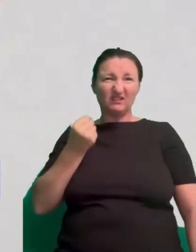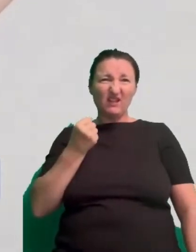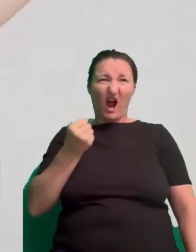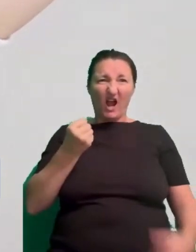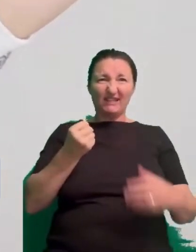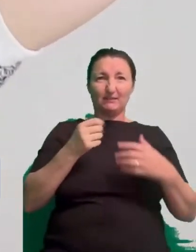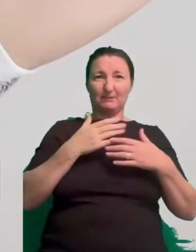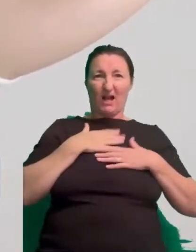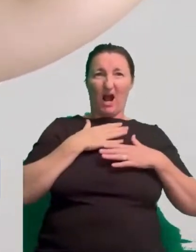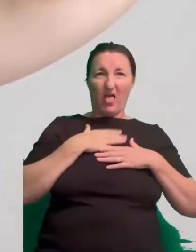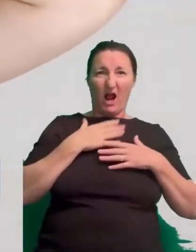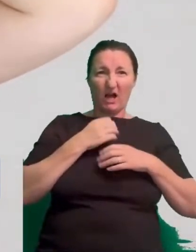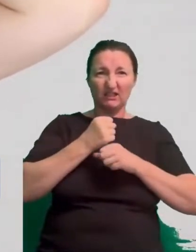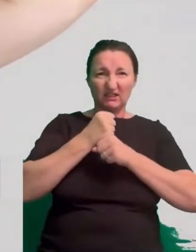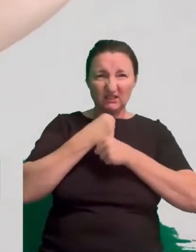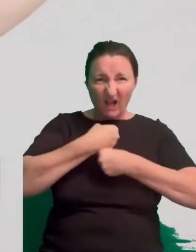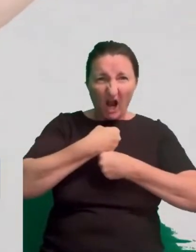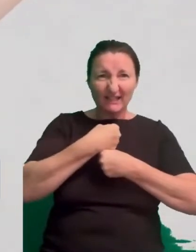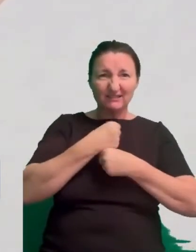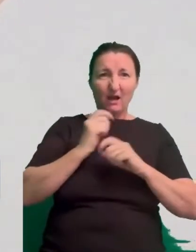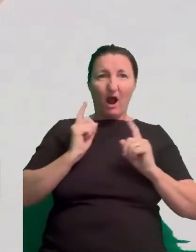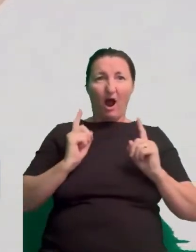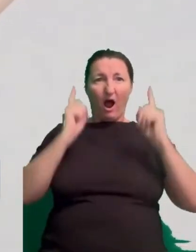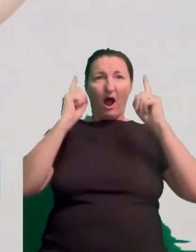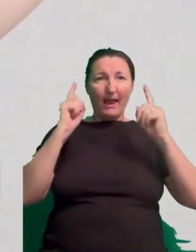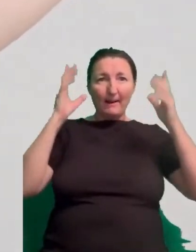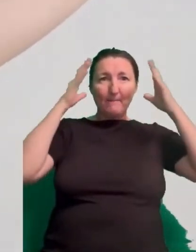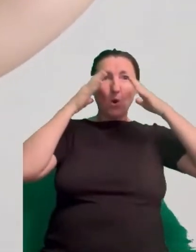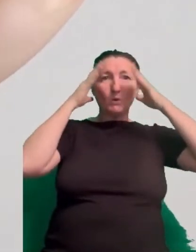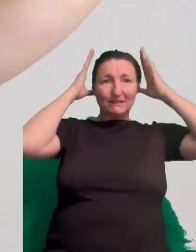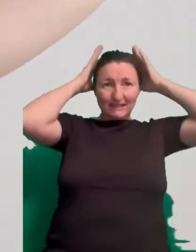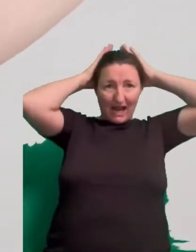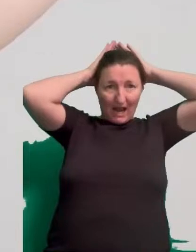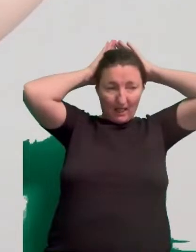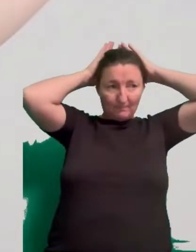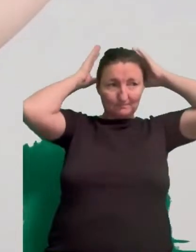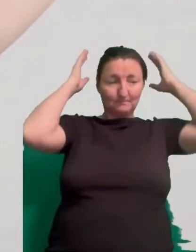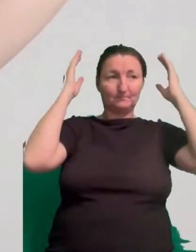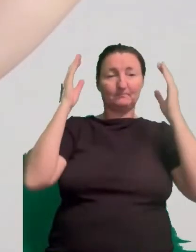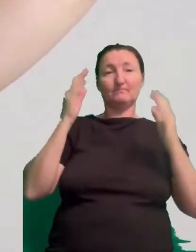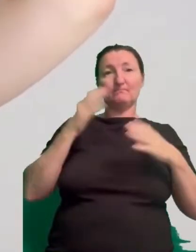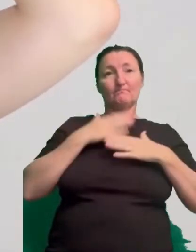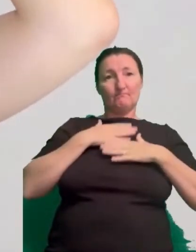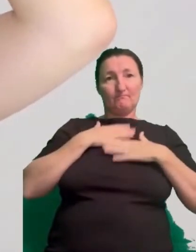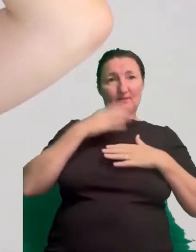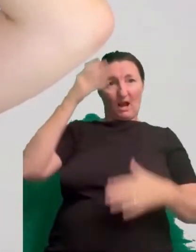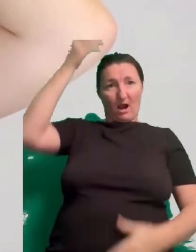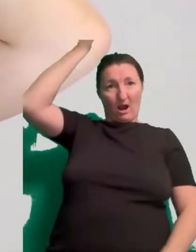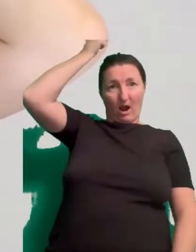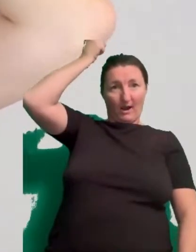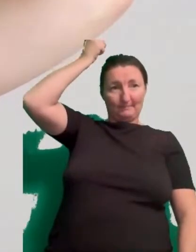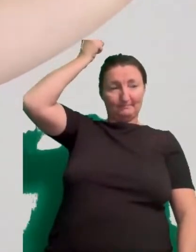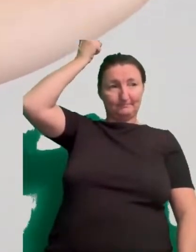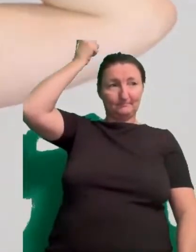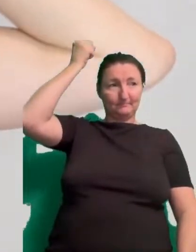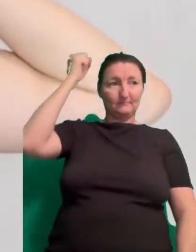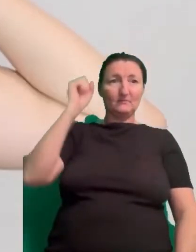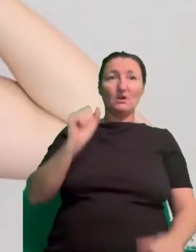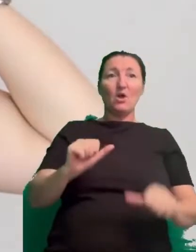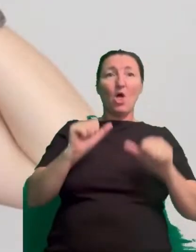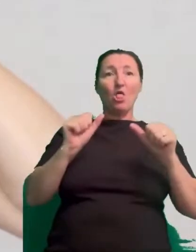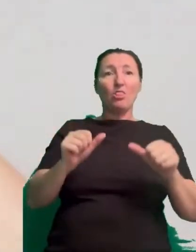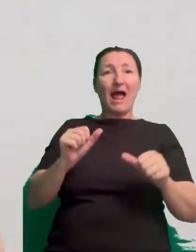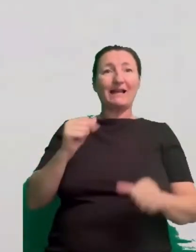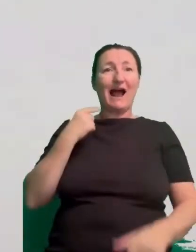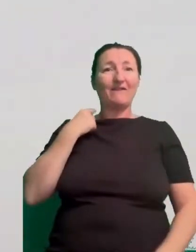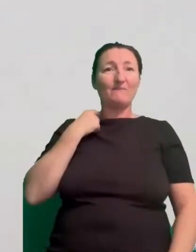quite tight, because I like a quite tight, high ponytail, until I want it the height I want it at. Then what I'm going